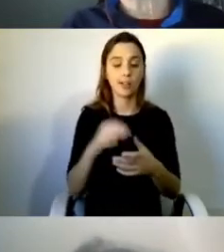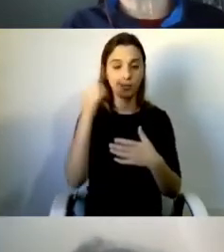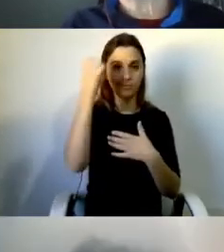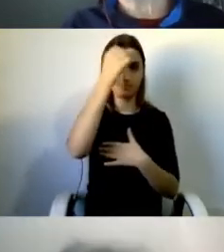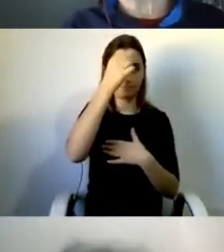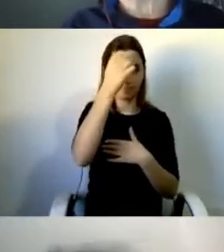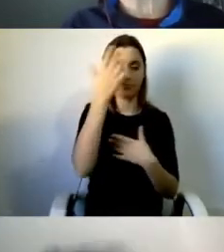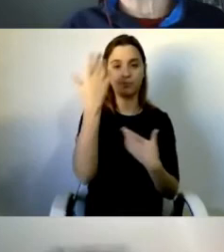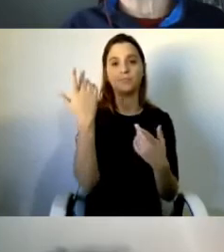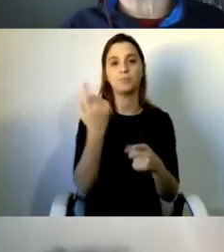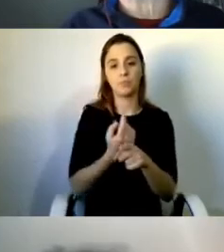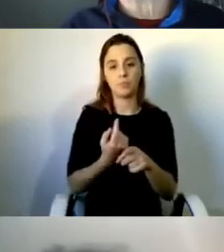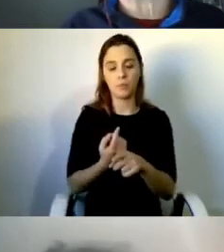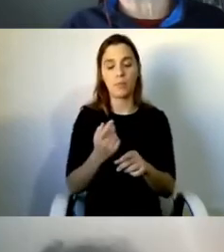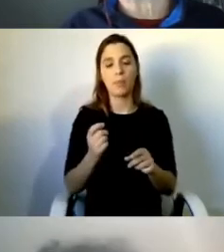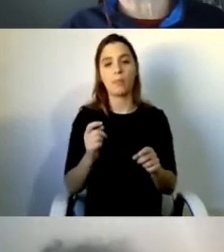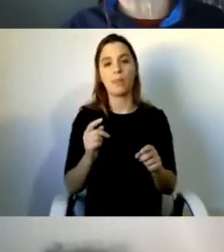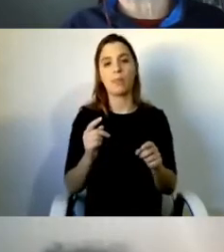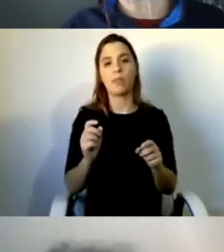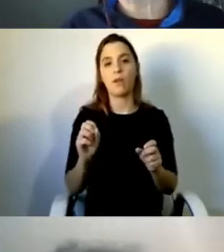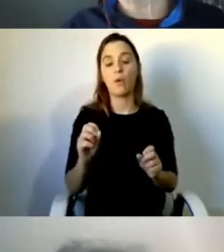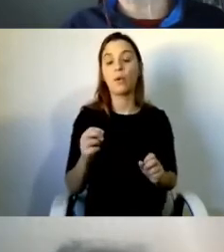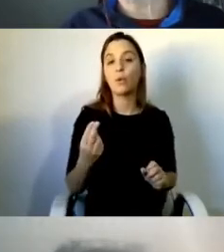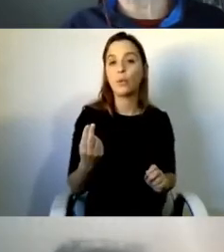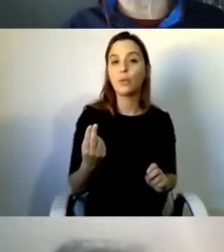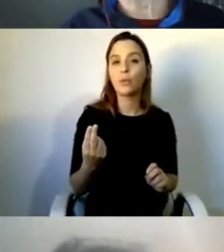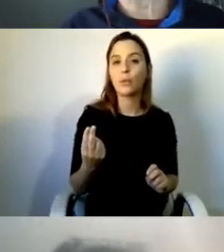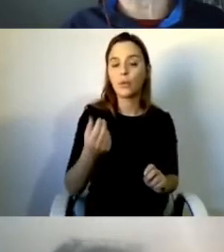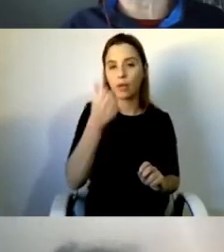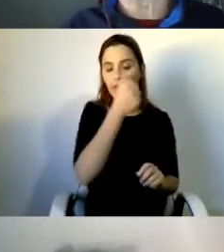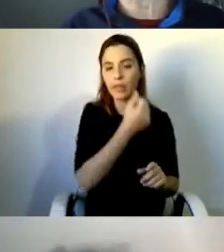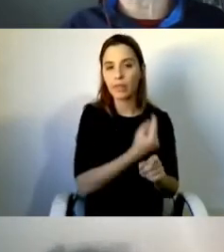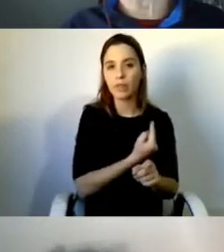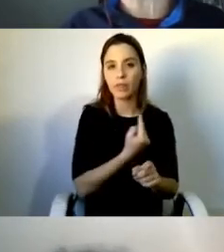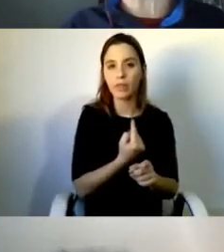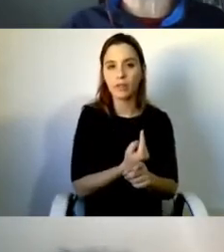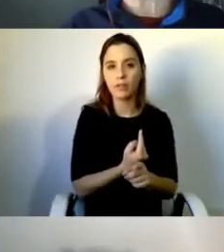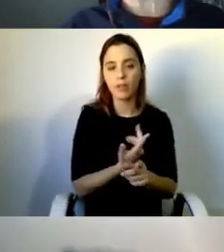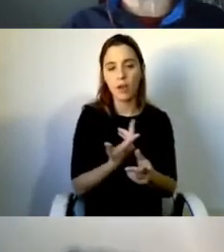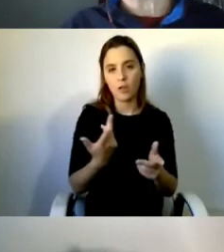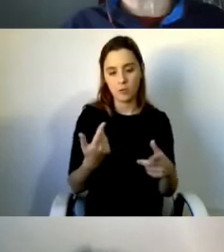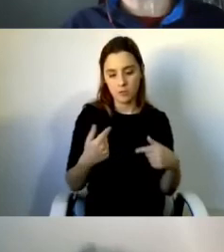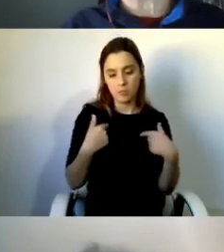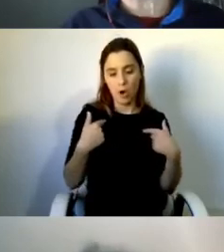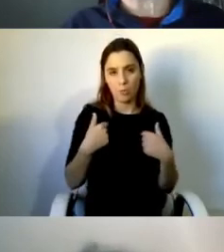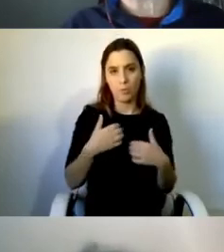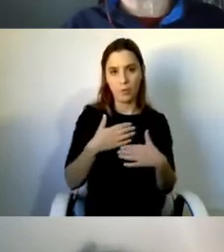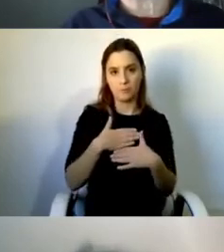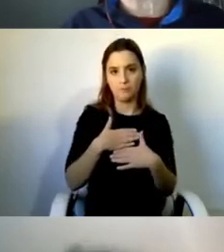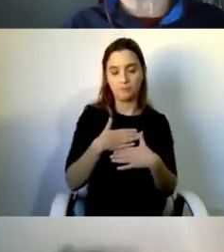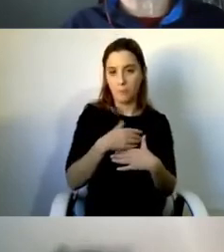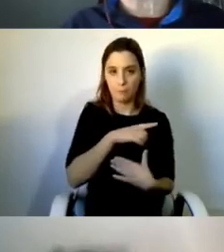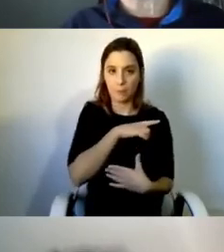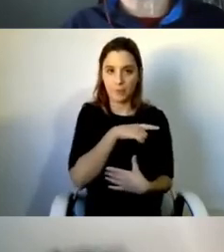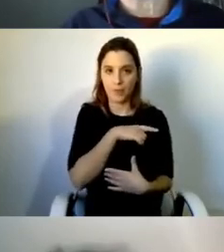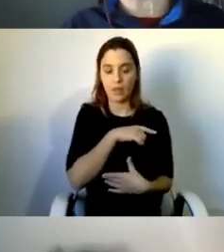more intimate activities, which people somehow were